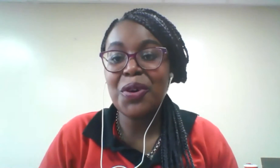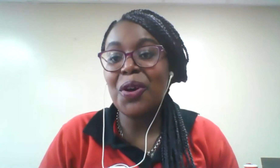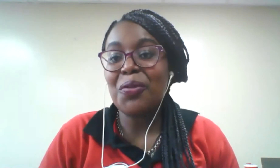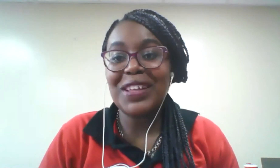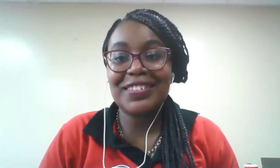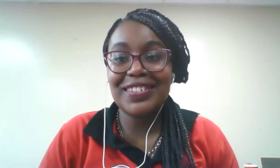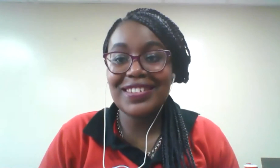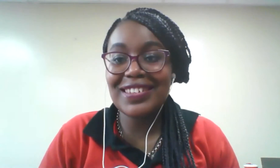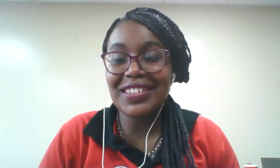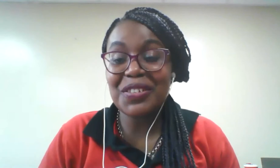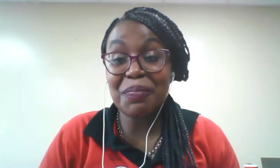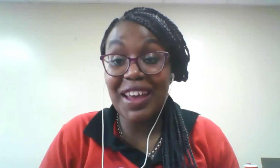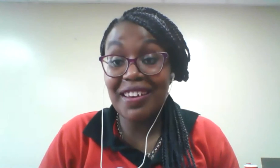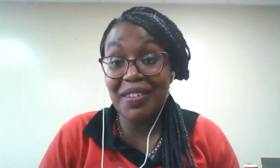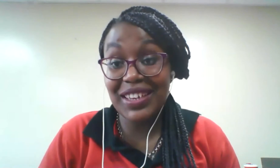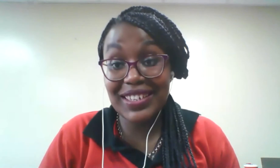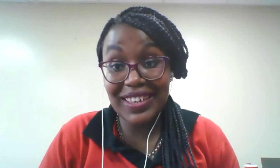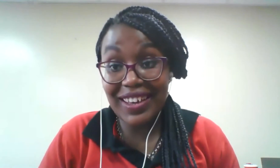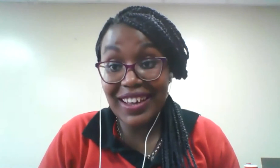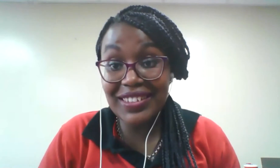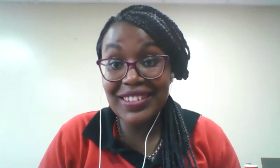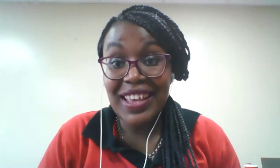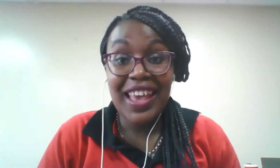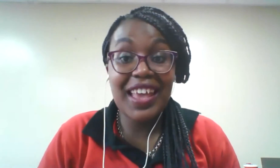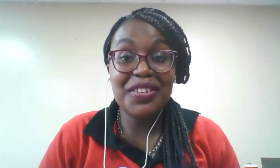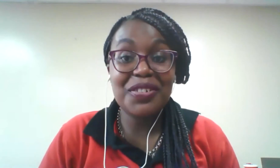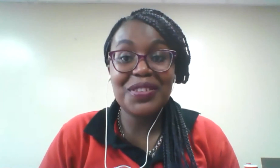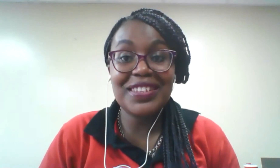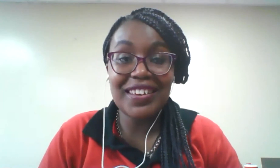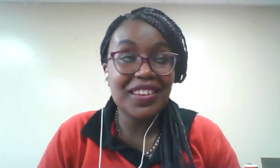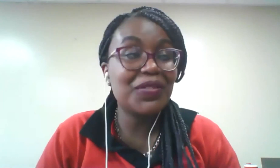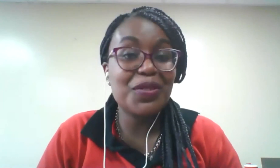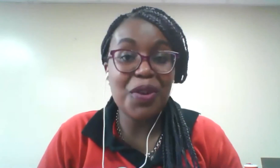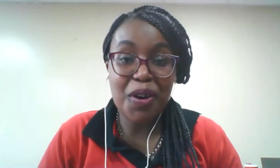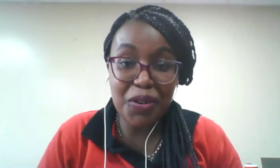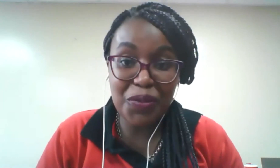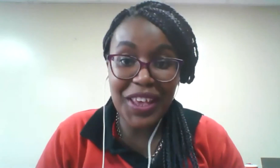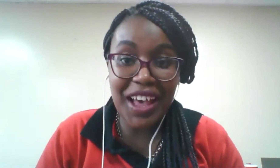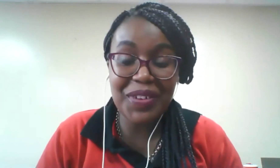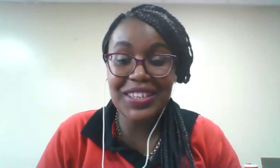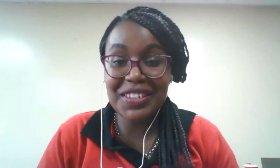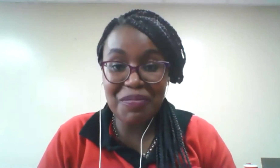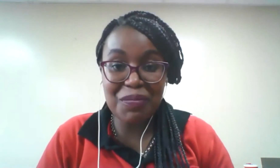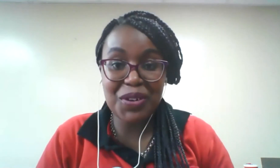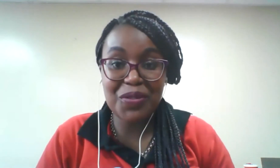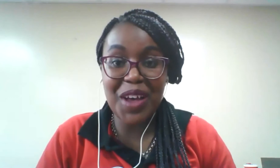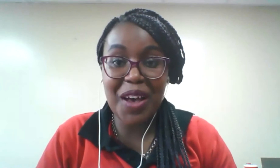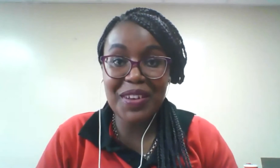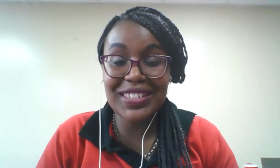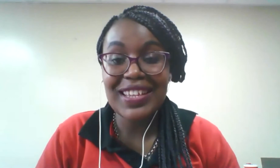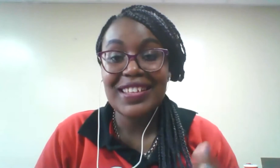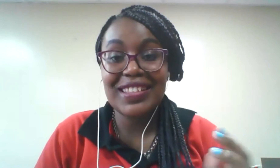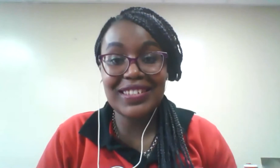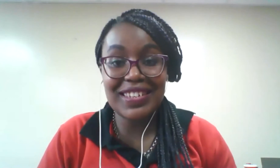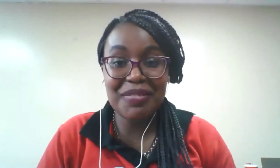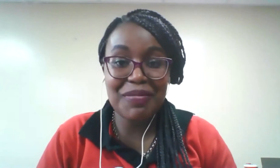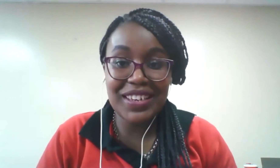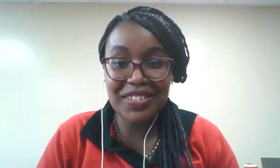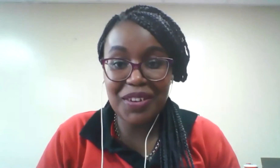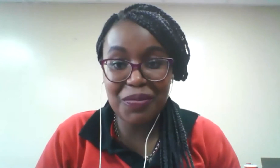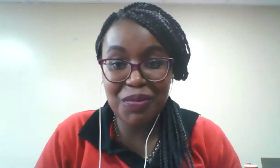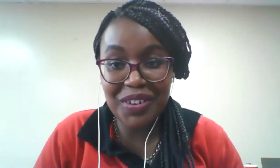who will just inspire our dear hearts. And to start us off, we have a team member of ours, the